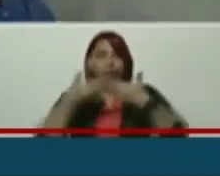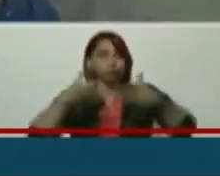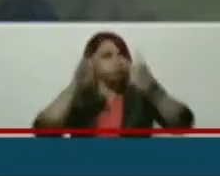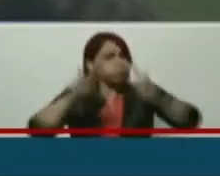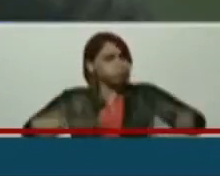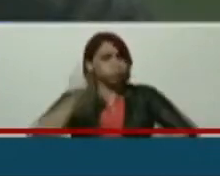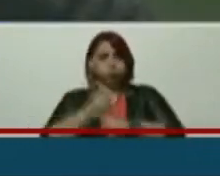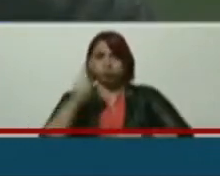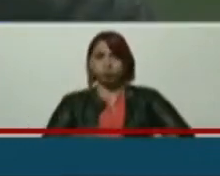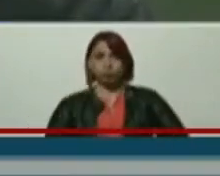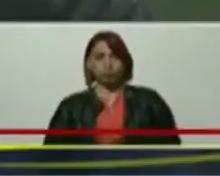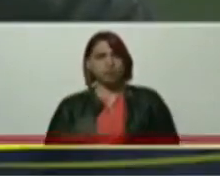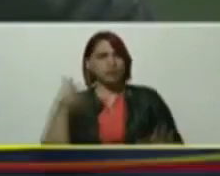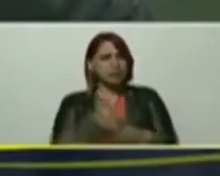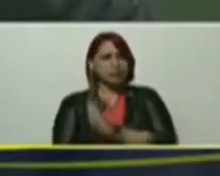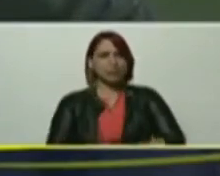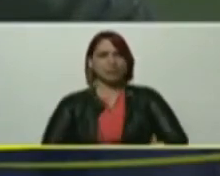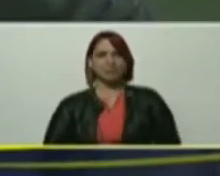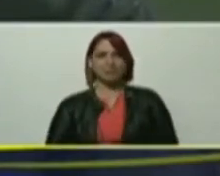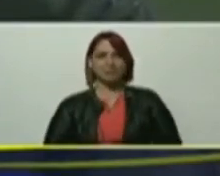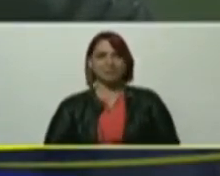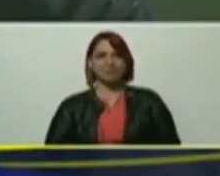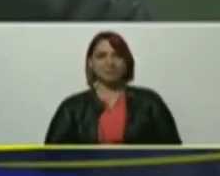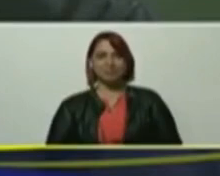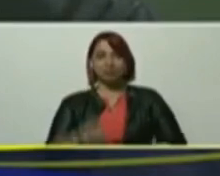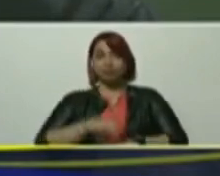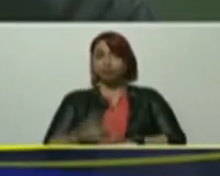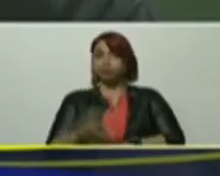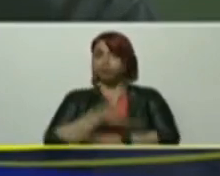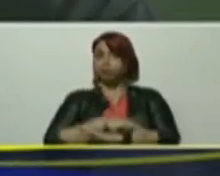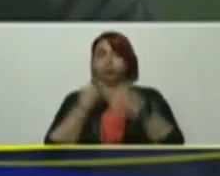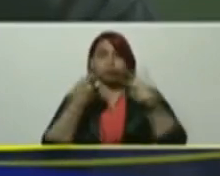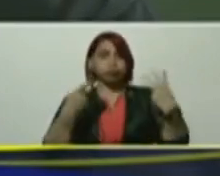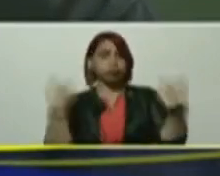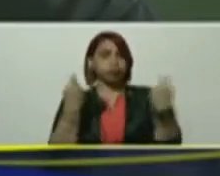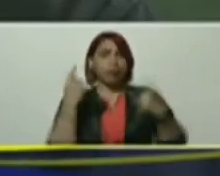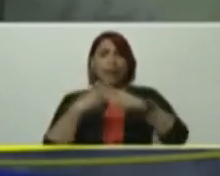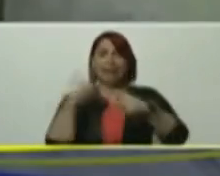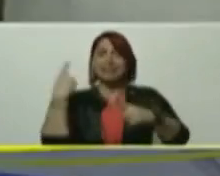They spoke of using mercenaries from Colombia to invade Venezuela.